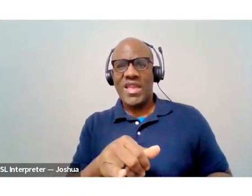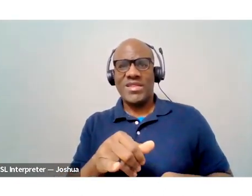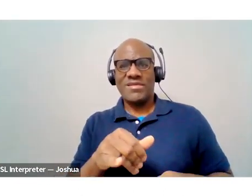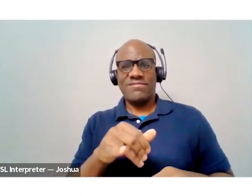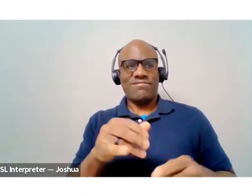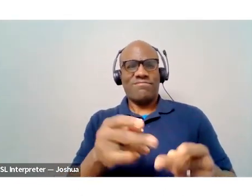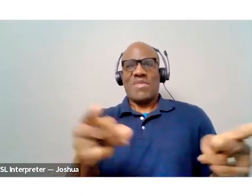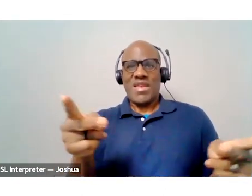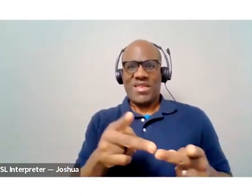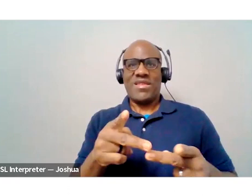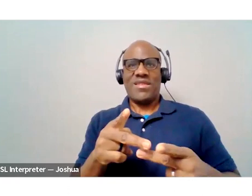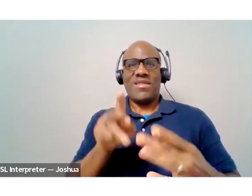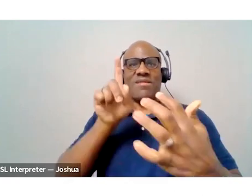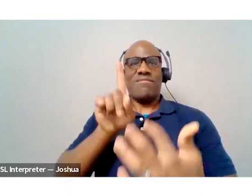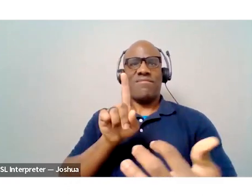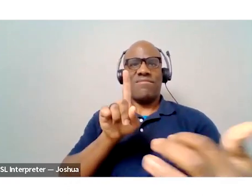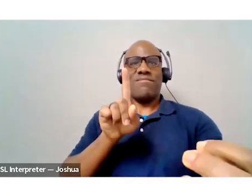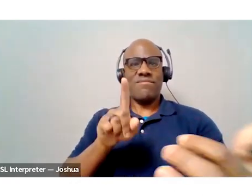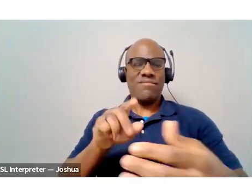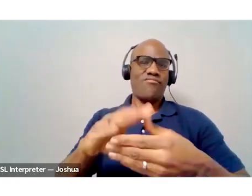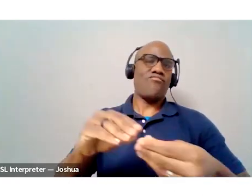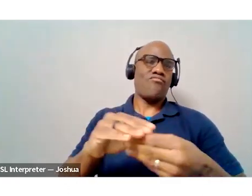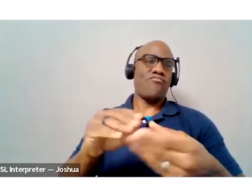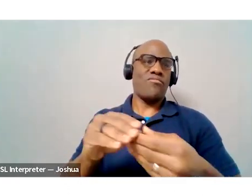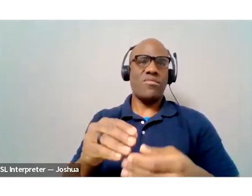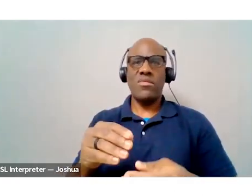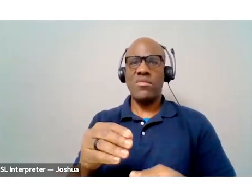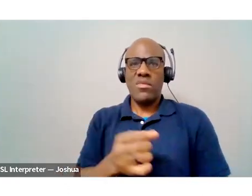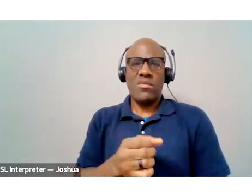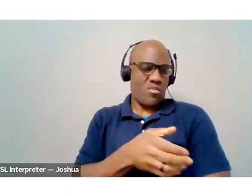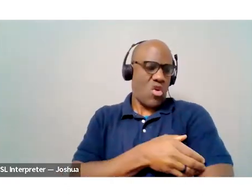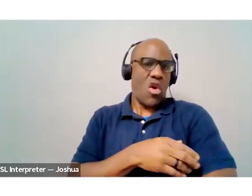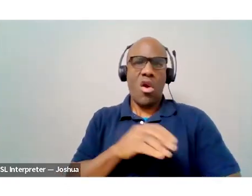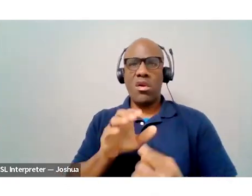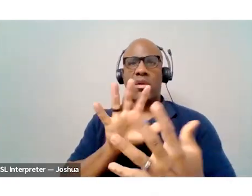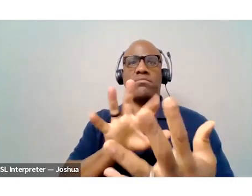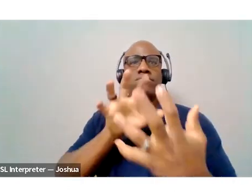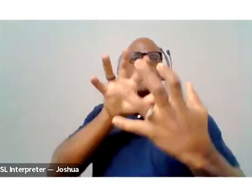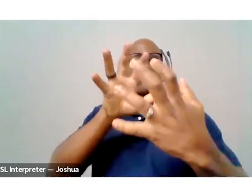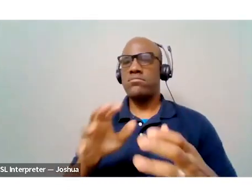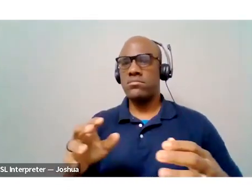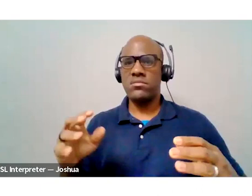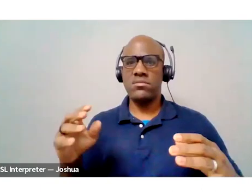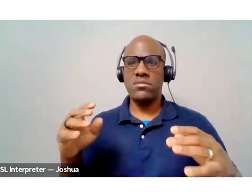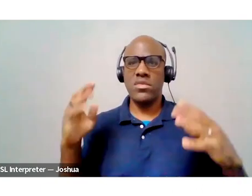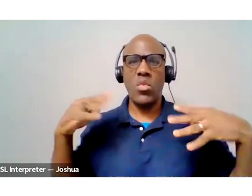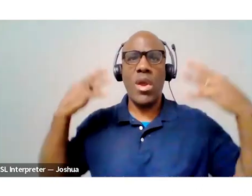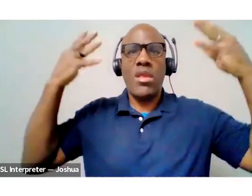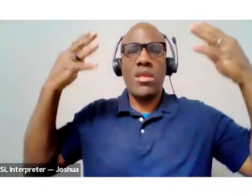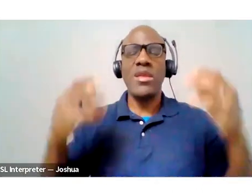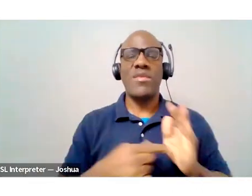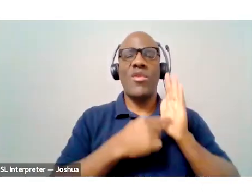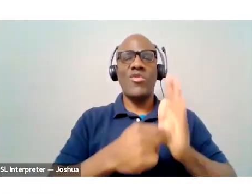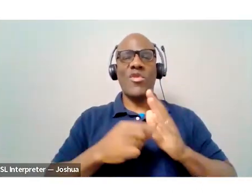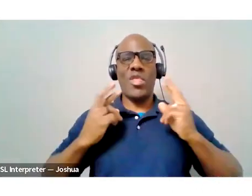of potency of that wildness just by putting this sort of name in. I mean, I'm going to show you how the robe looks